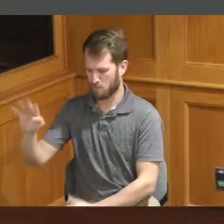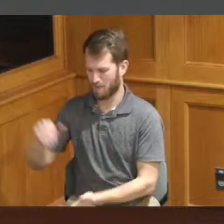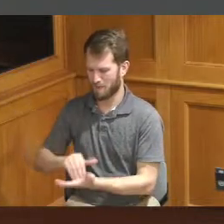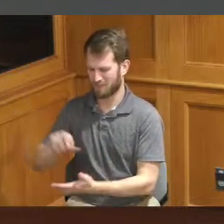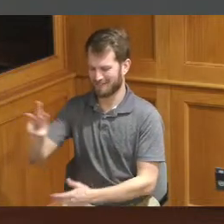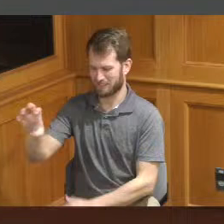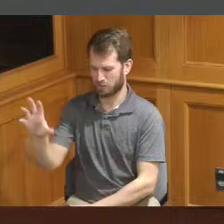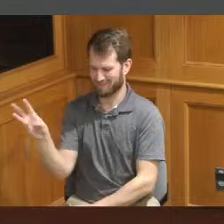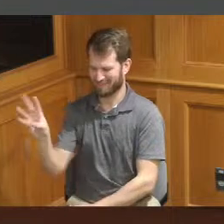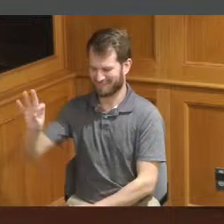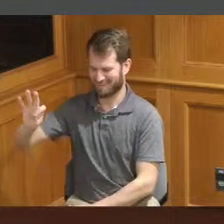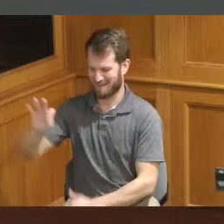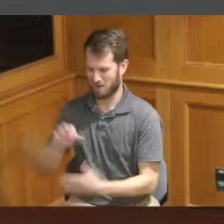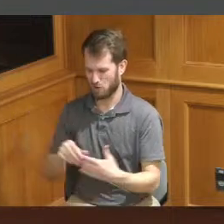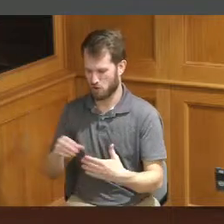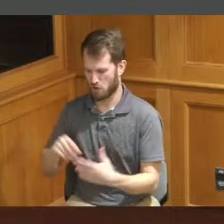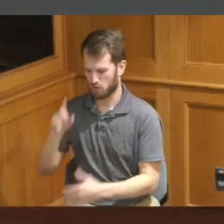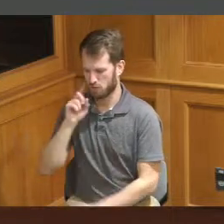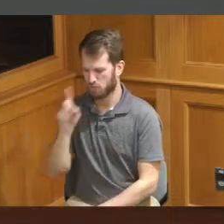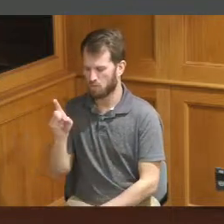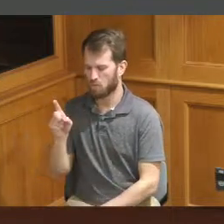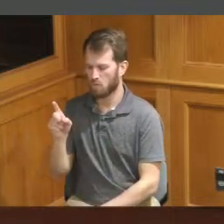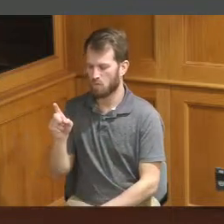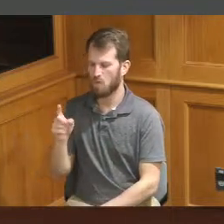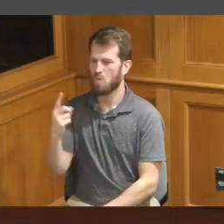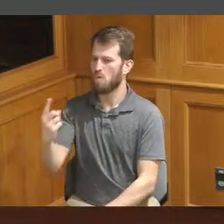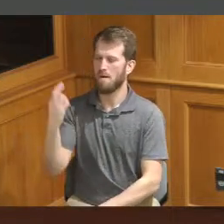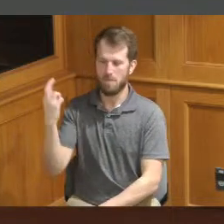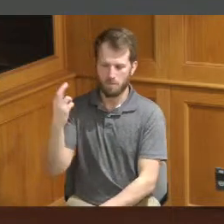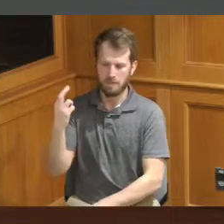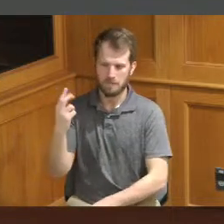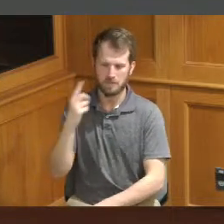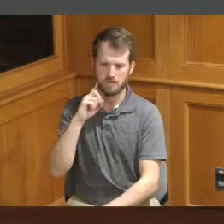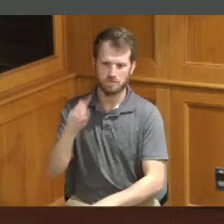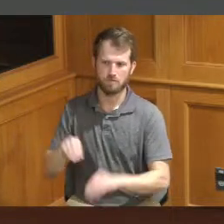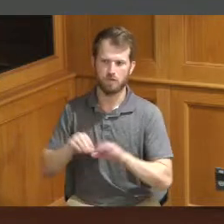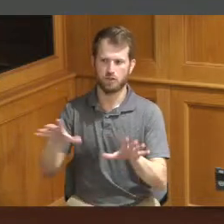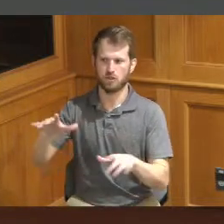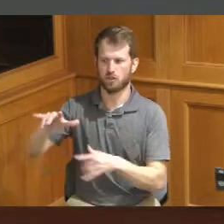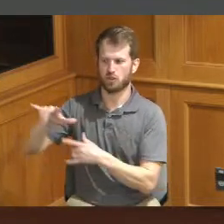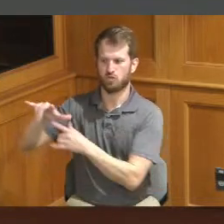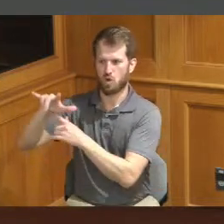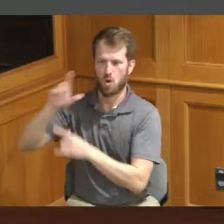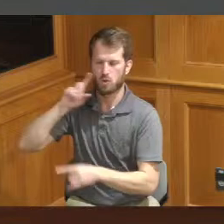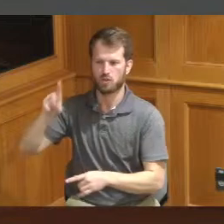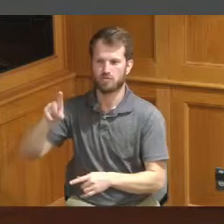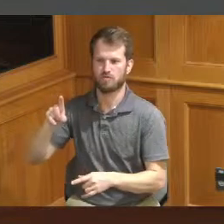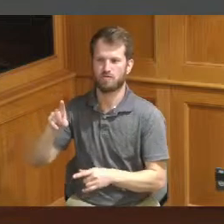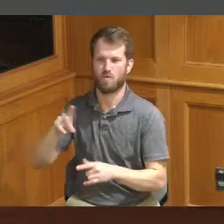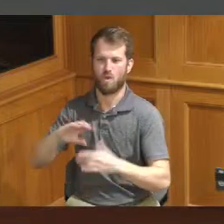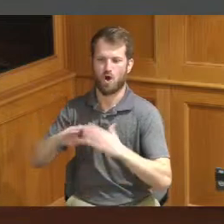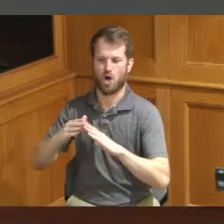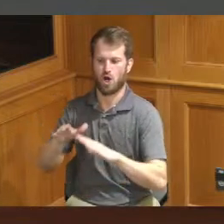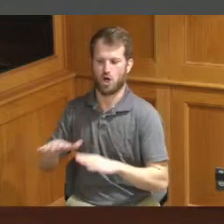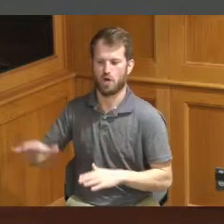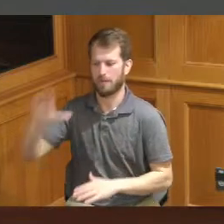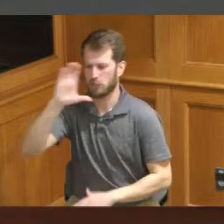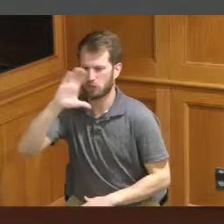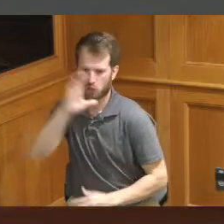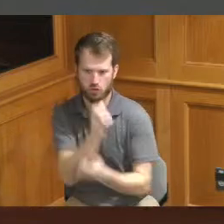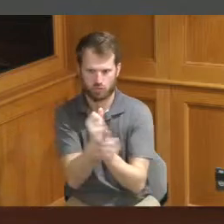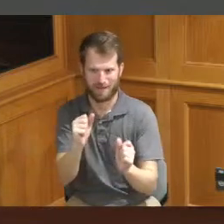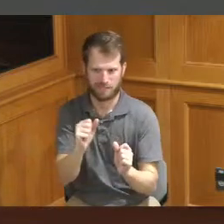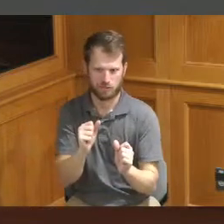$304,669. This is for the one purpose is for the deployment of drones during urban search and rescue operations.